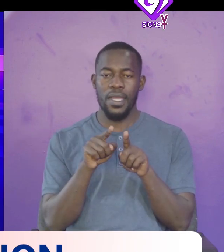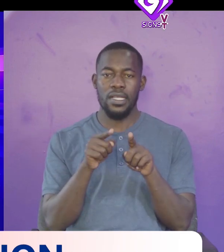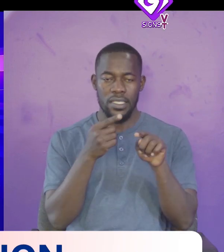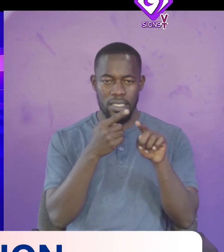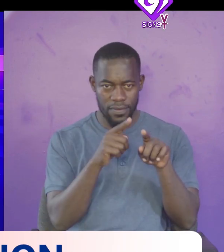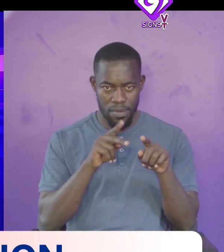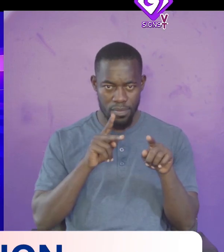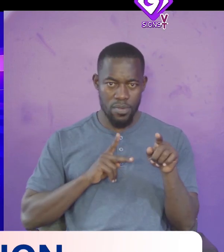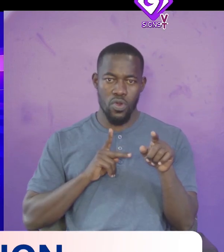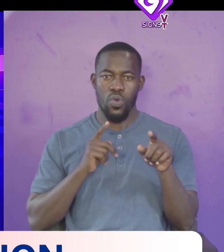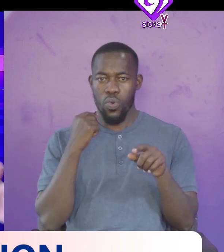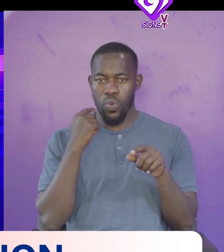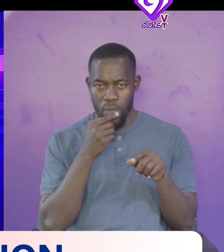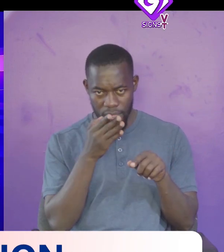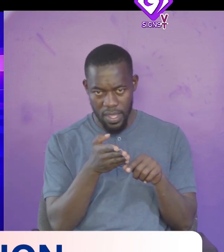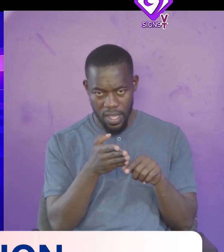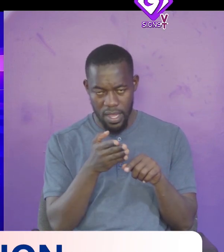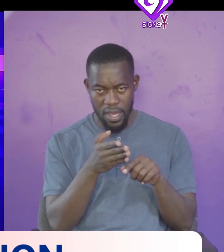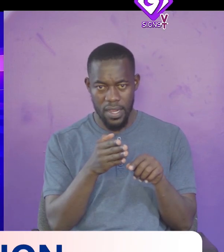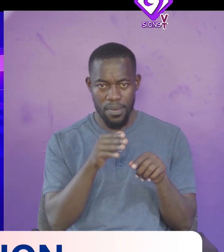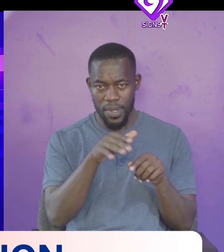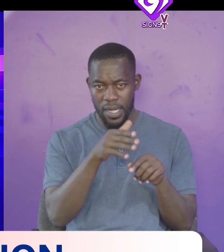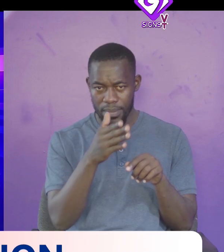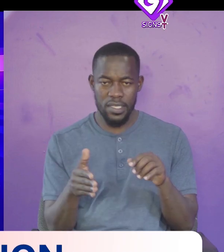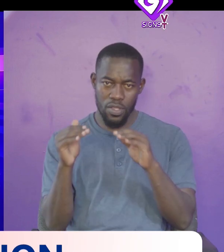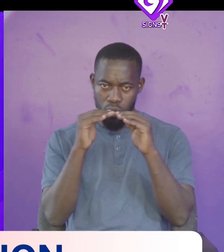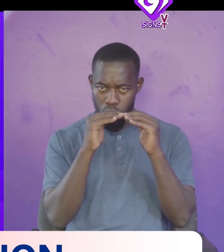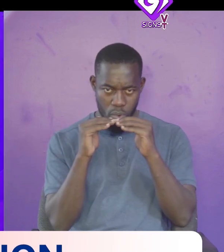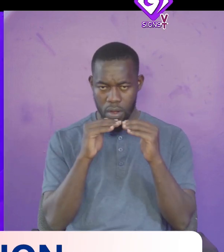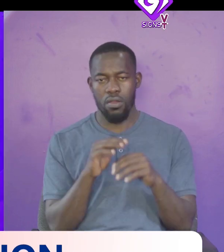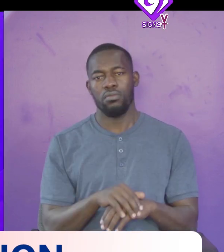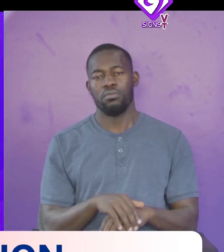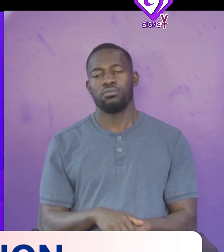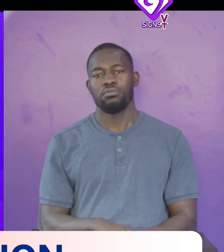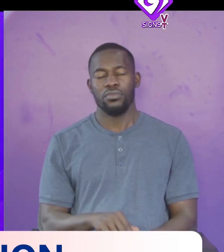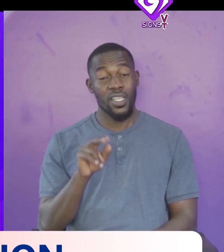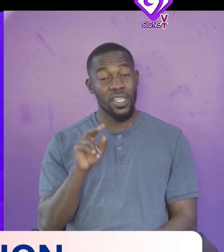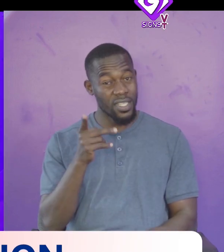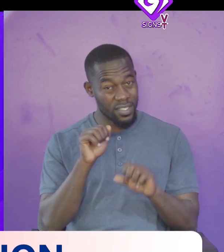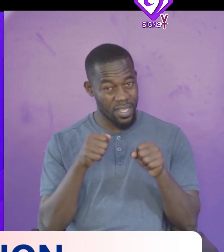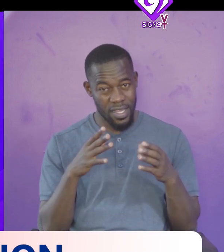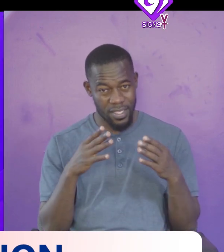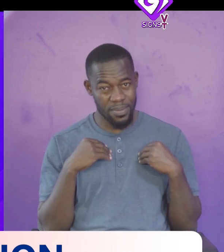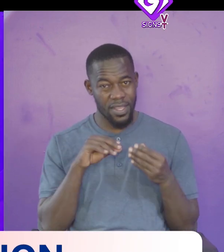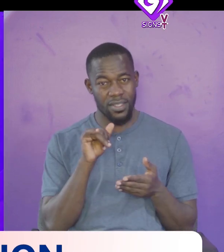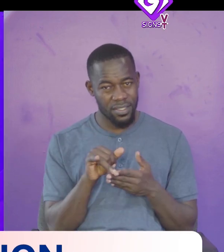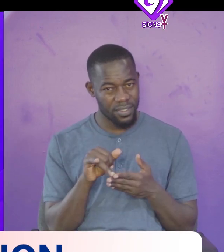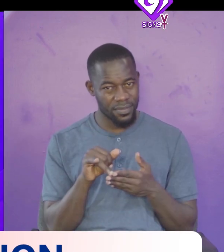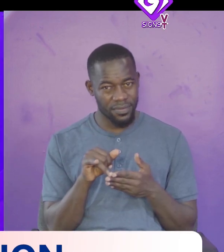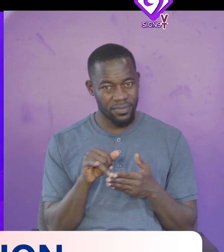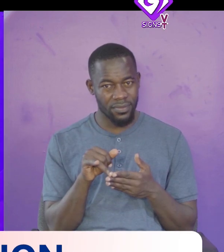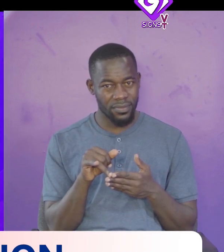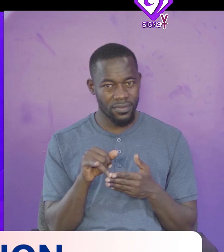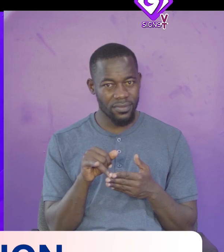in parliament is equal to the other person. How serious? Do you think Kenyans are going to buy this? Don't you think there is